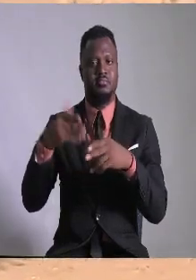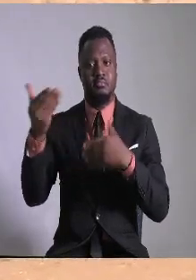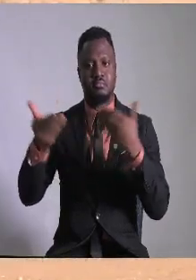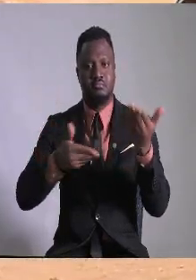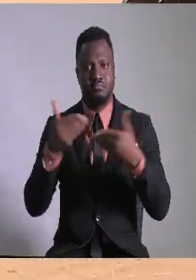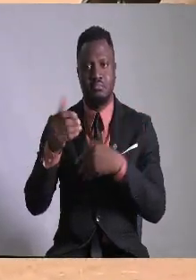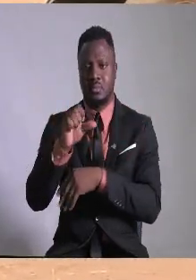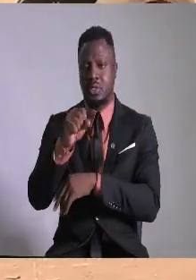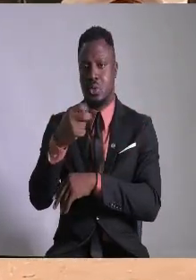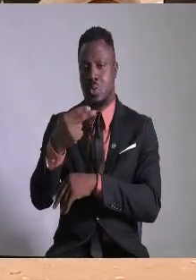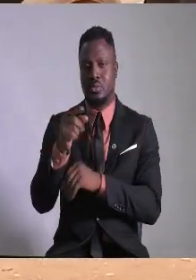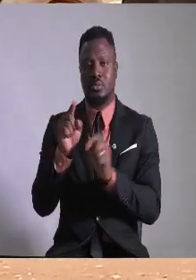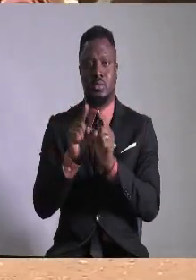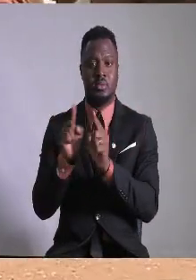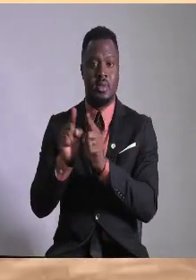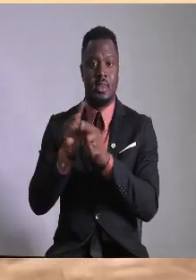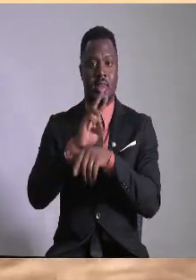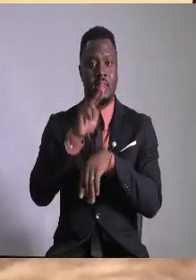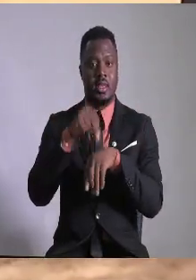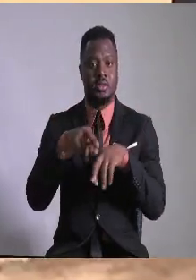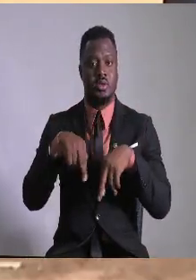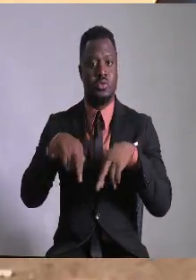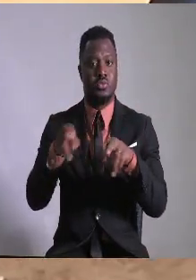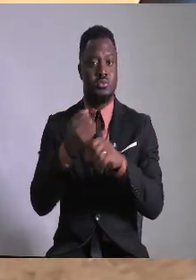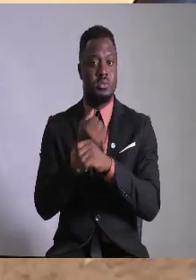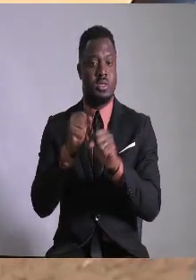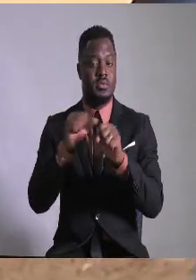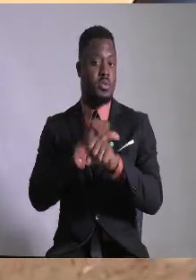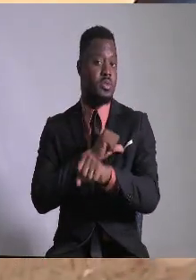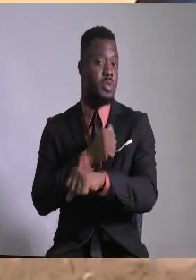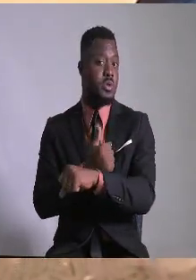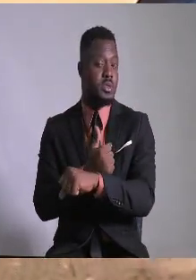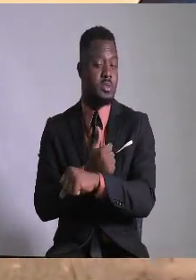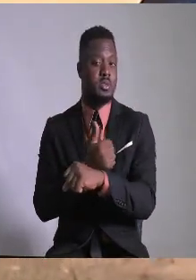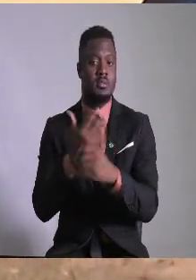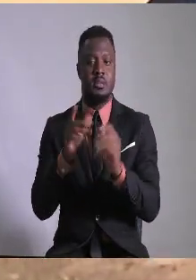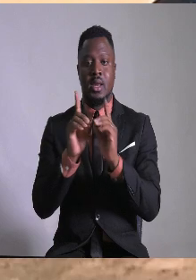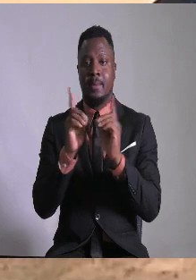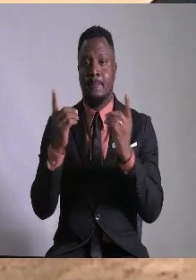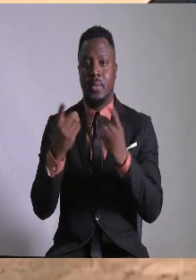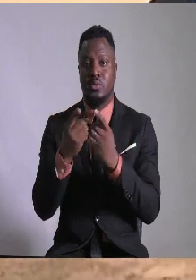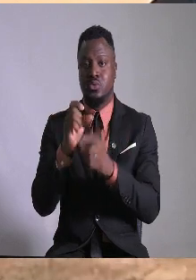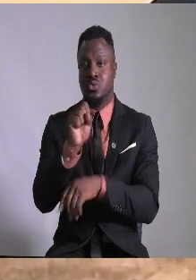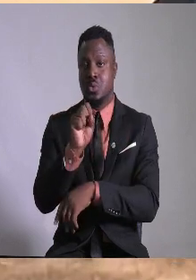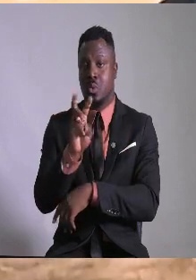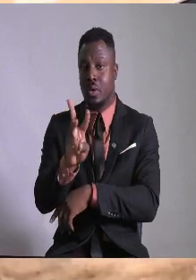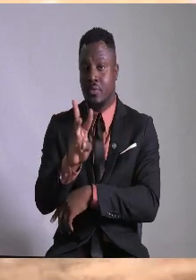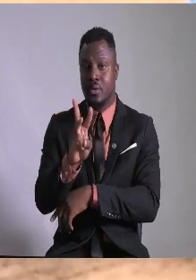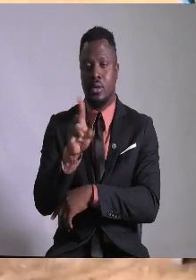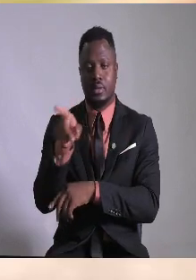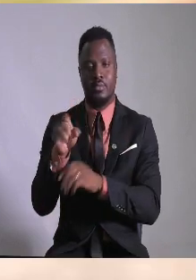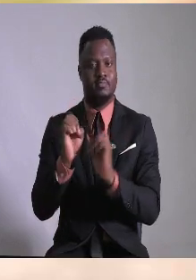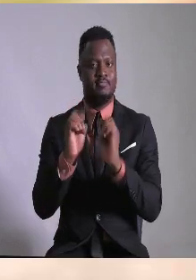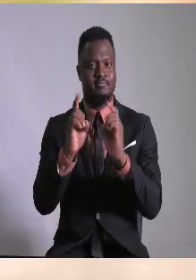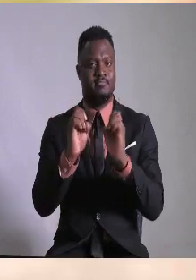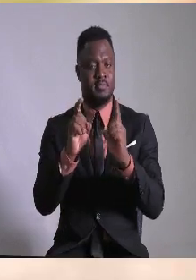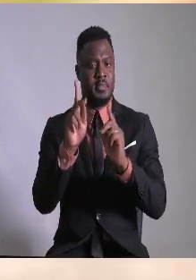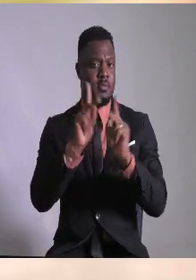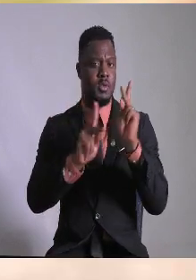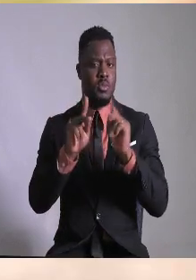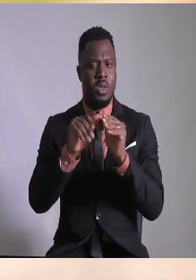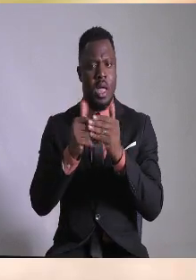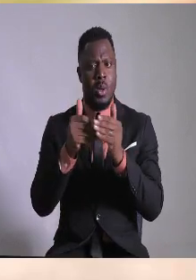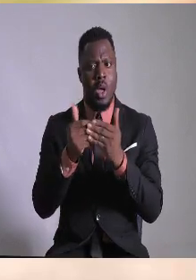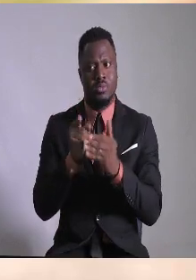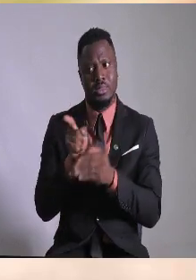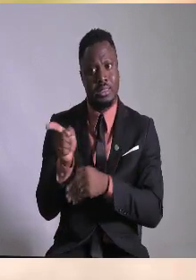invited stakeholders such as National Road Safety Authority, Department of Social Welfare to educate people